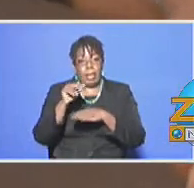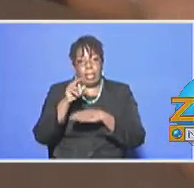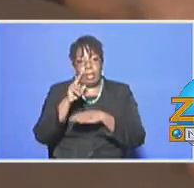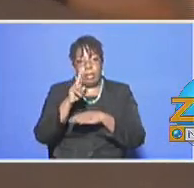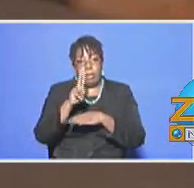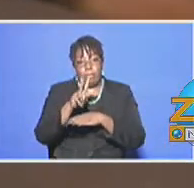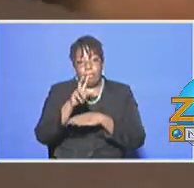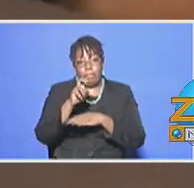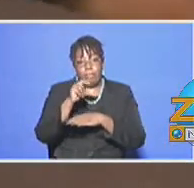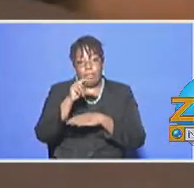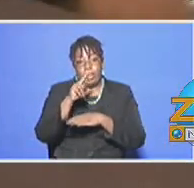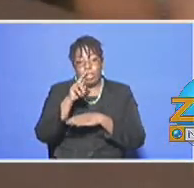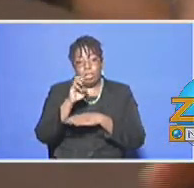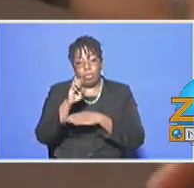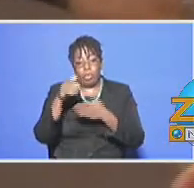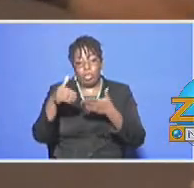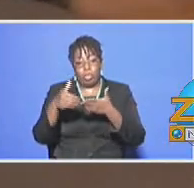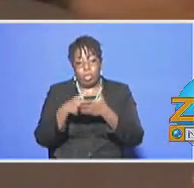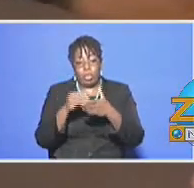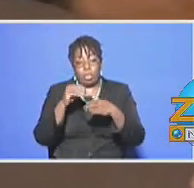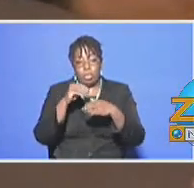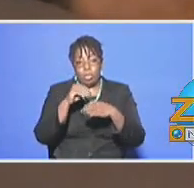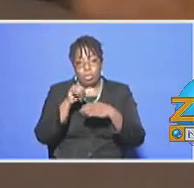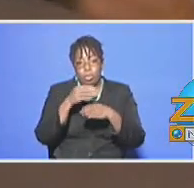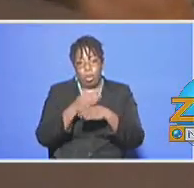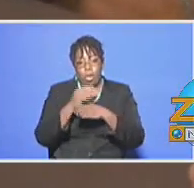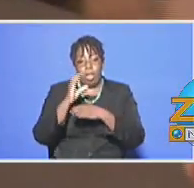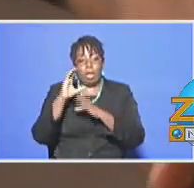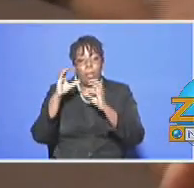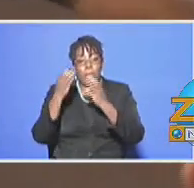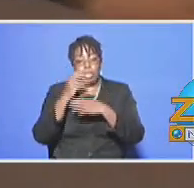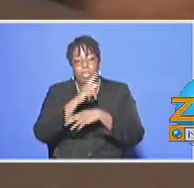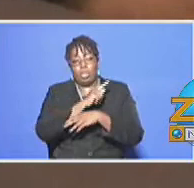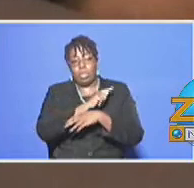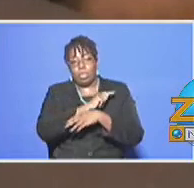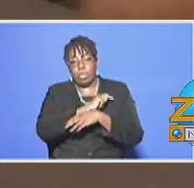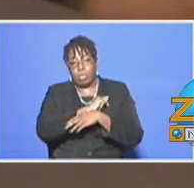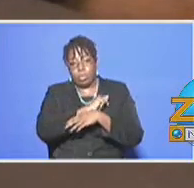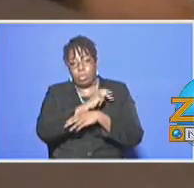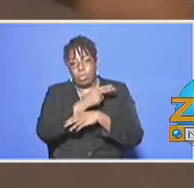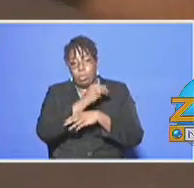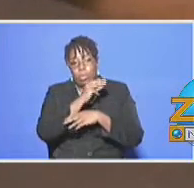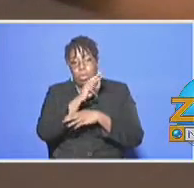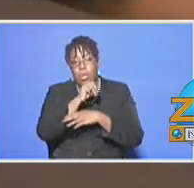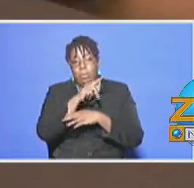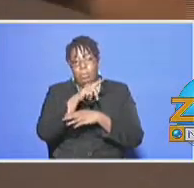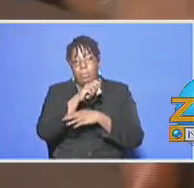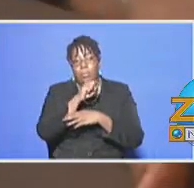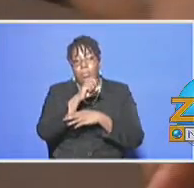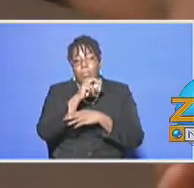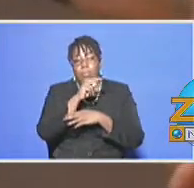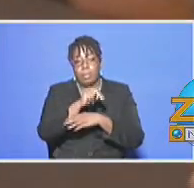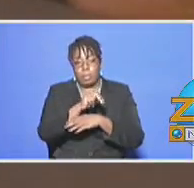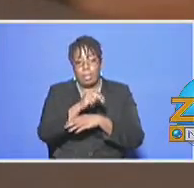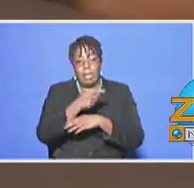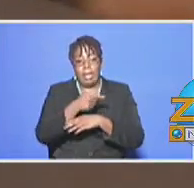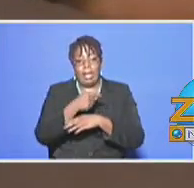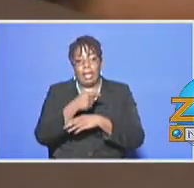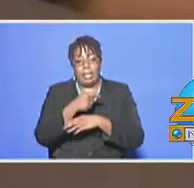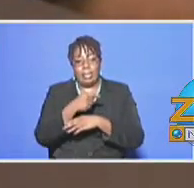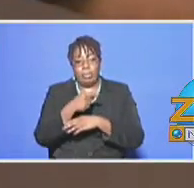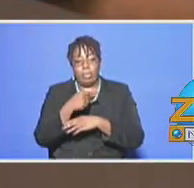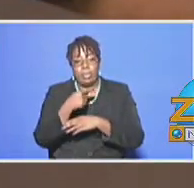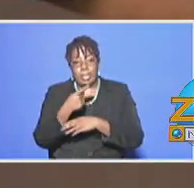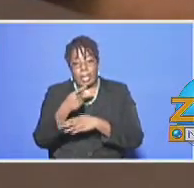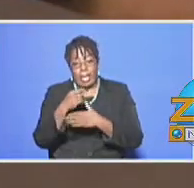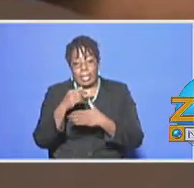newly installed Commissioner of Police, Latil Thompson, to his office, and informed that they had selected me